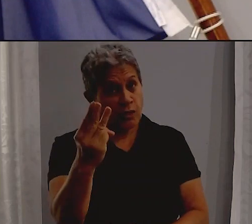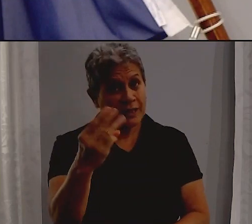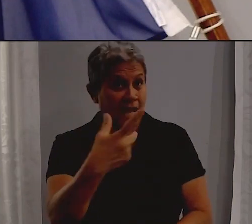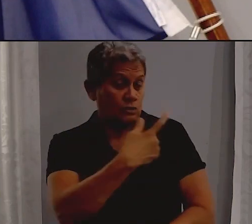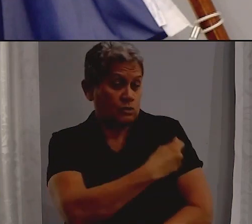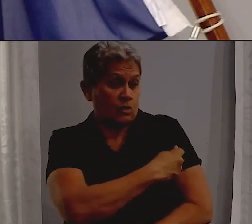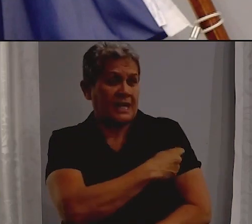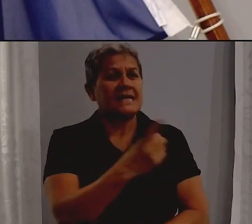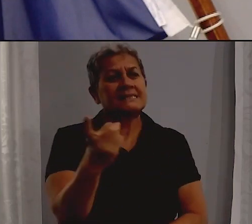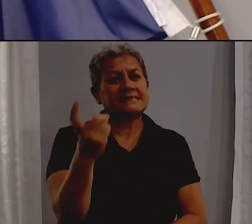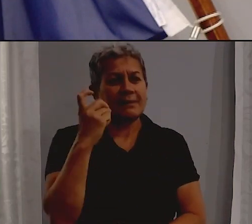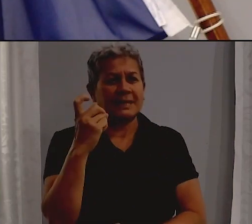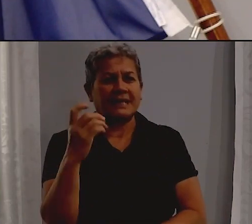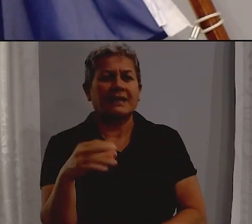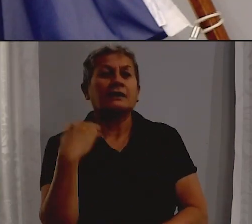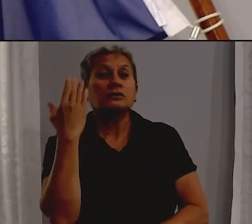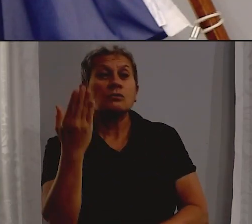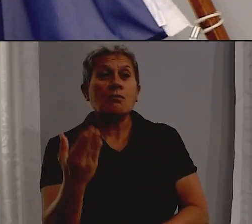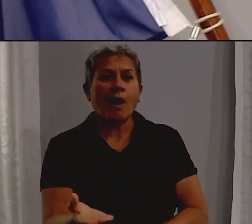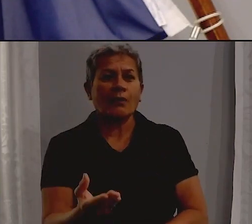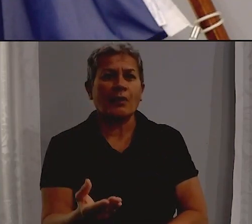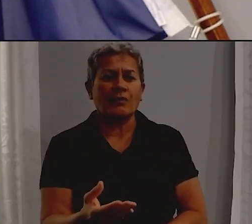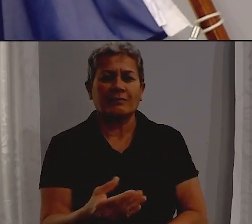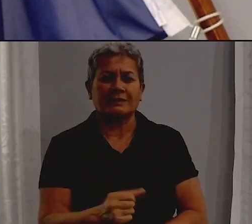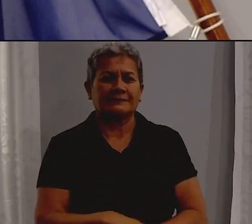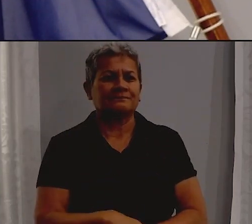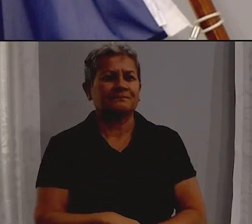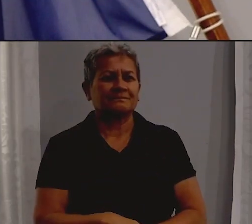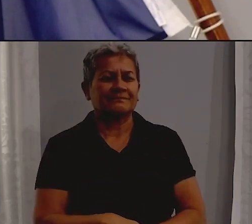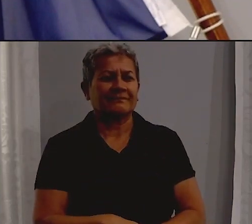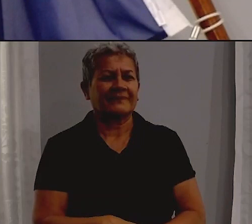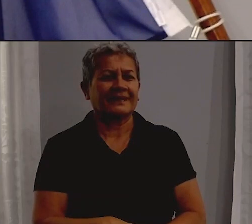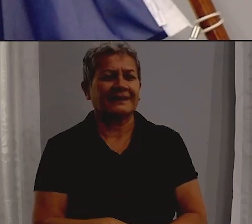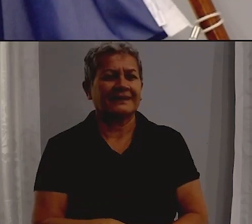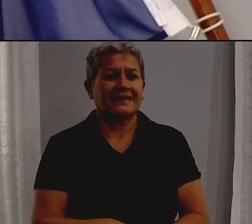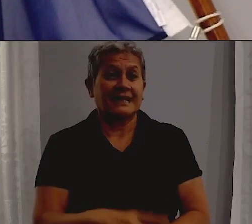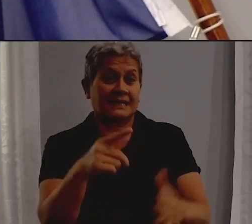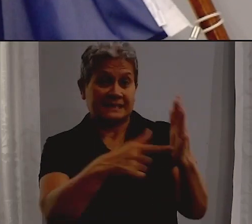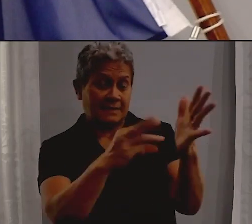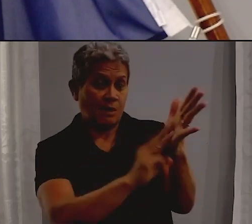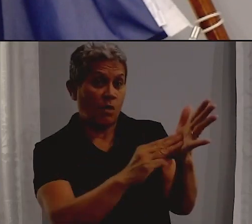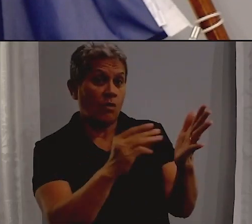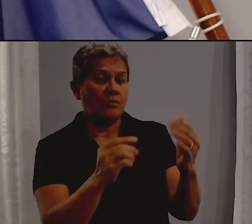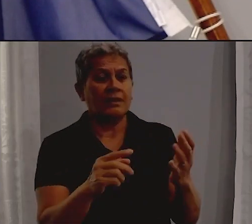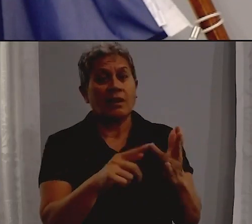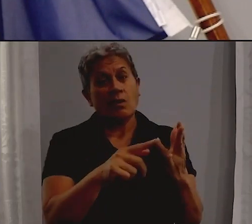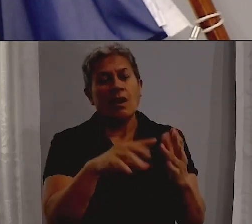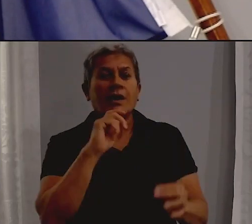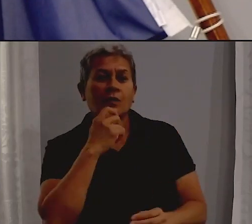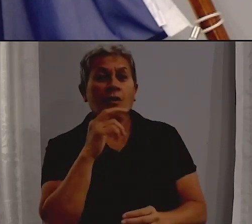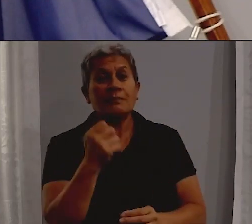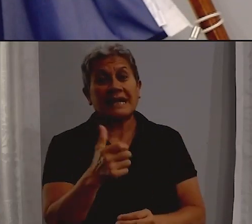afternoon. And from 8 a.m. tomorrow, Te Marae Ora staff will be rolling out the doses, as well as offering first